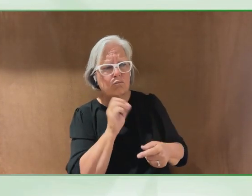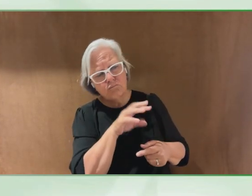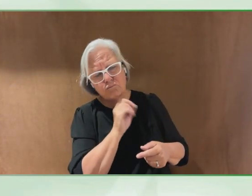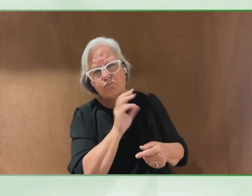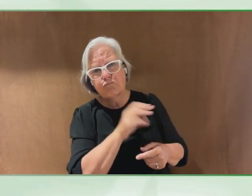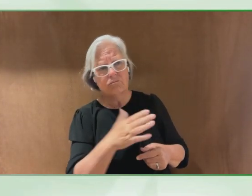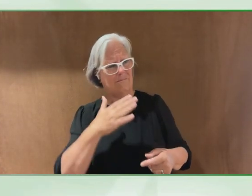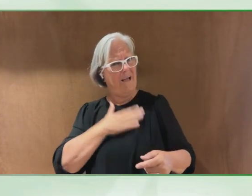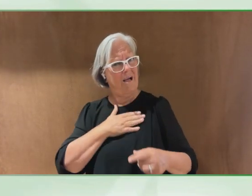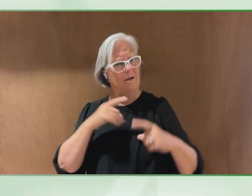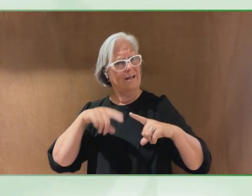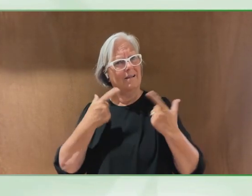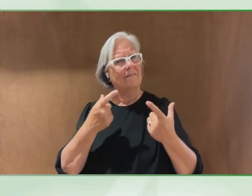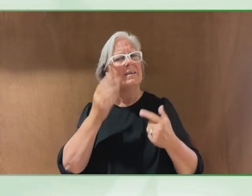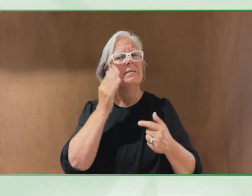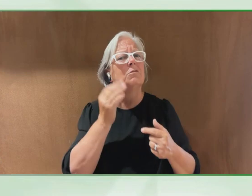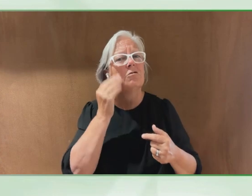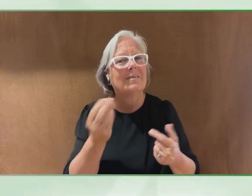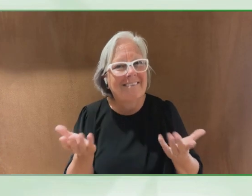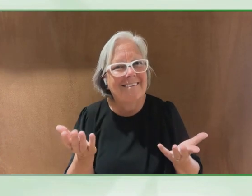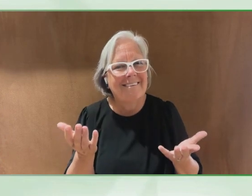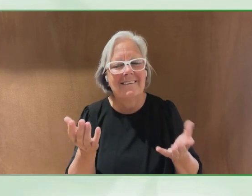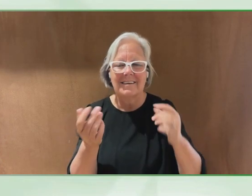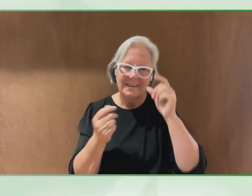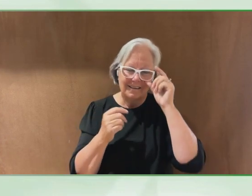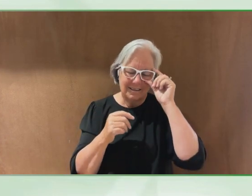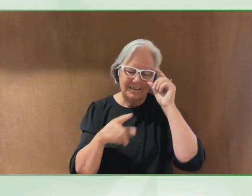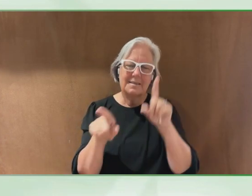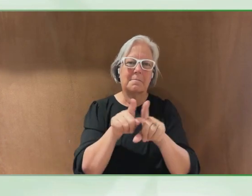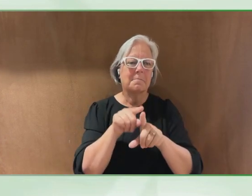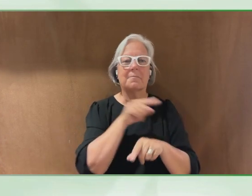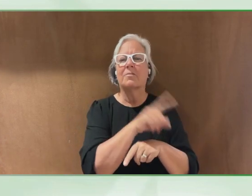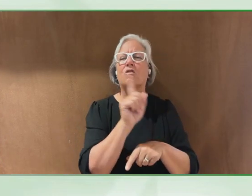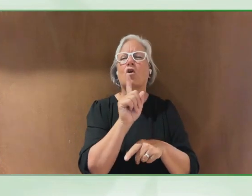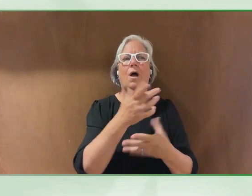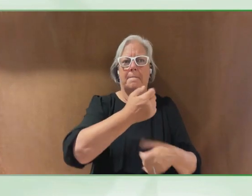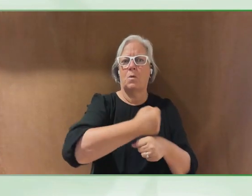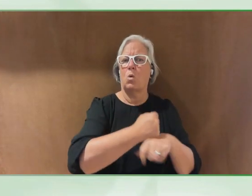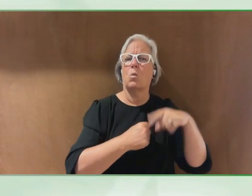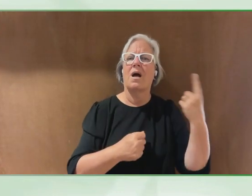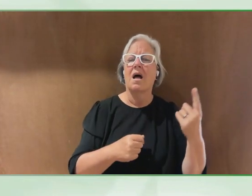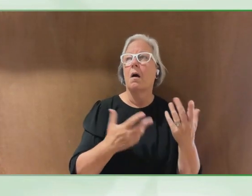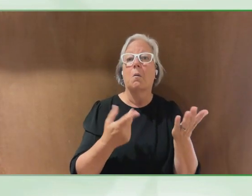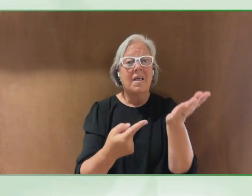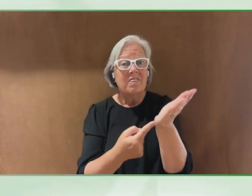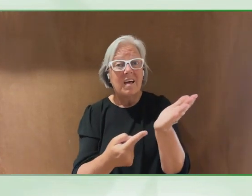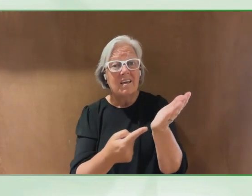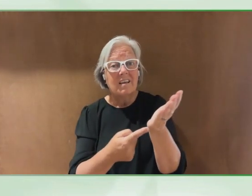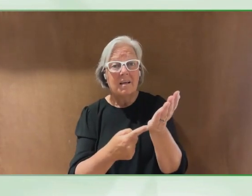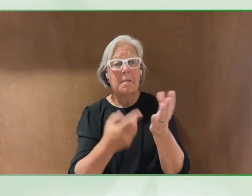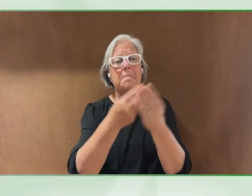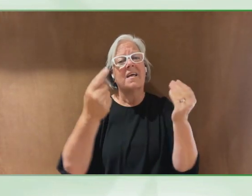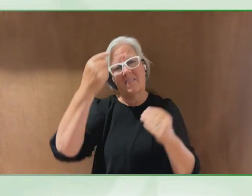are, particularly within not just in employment, but also within tech. People assume that the technology that we